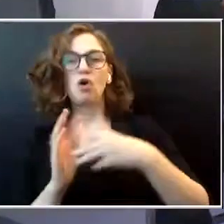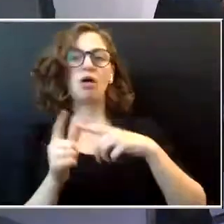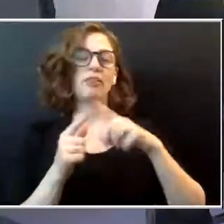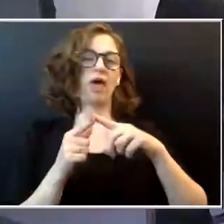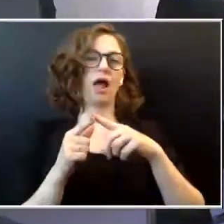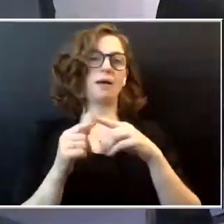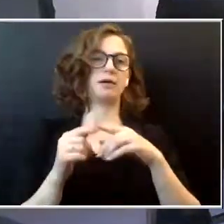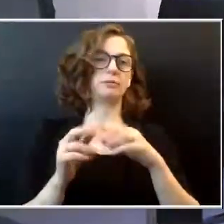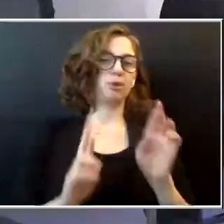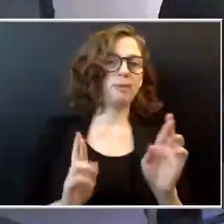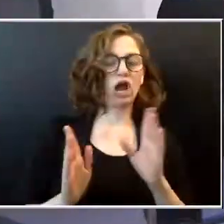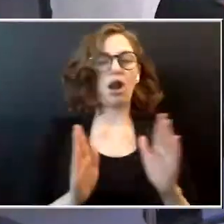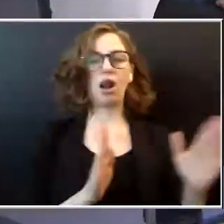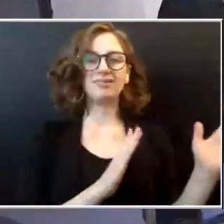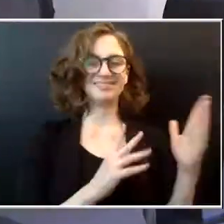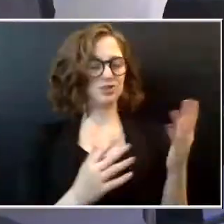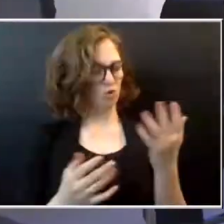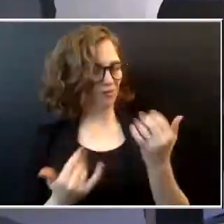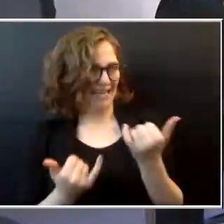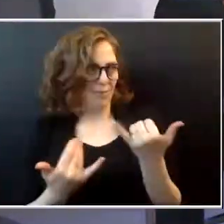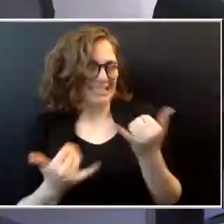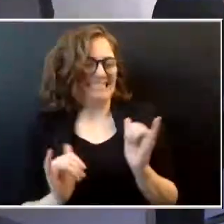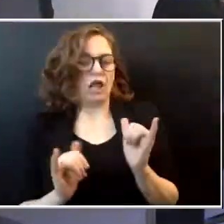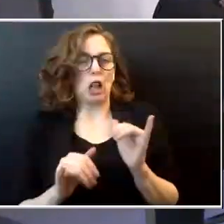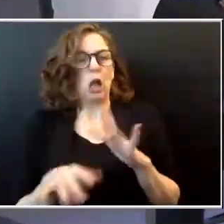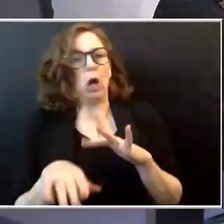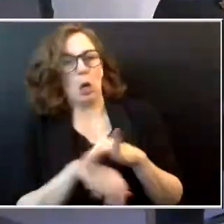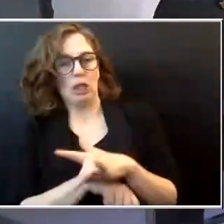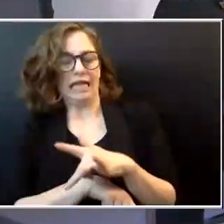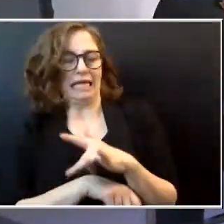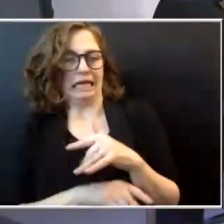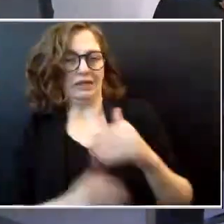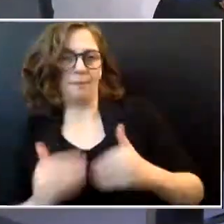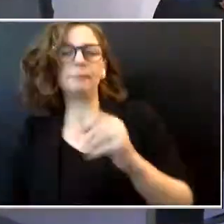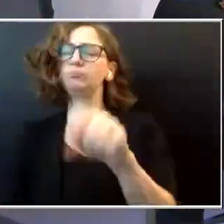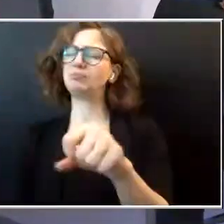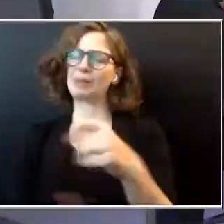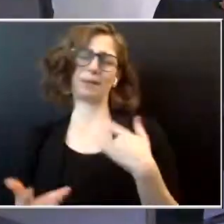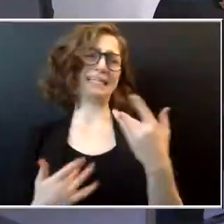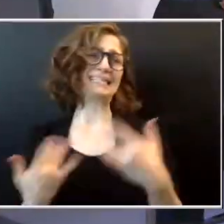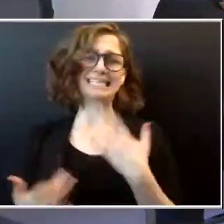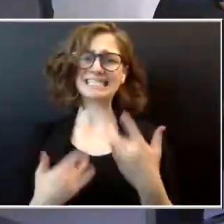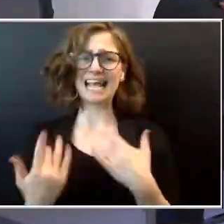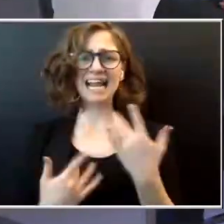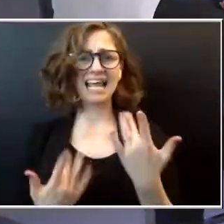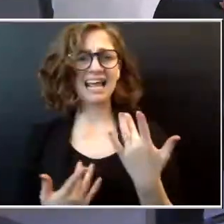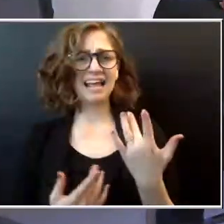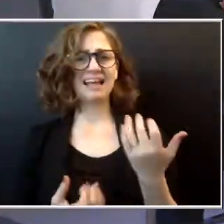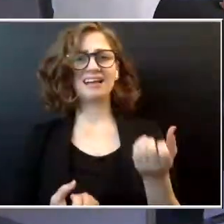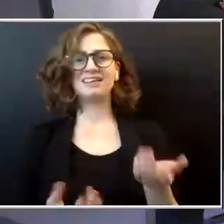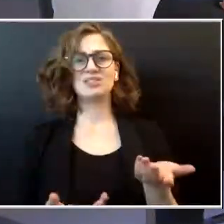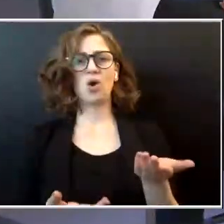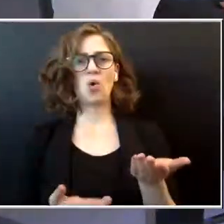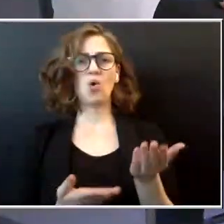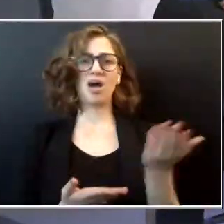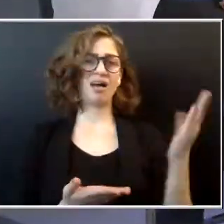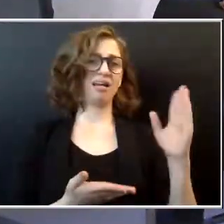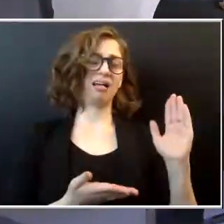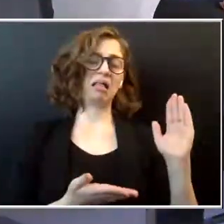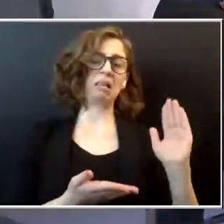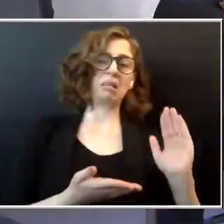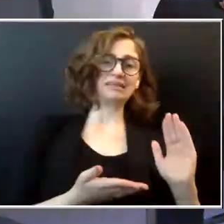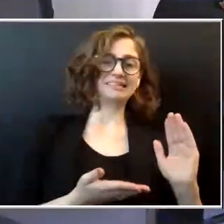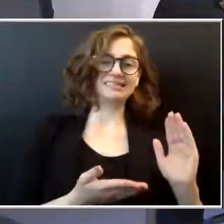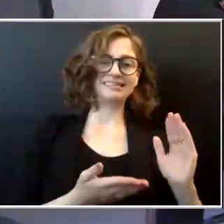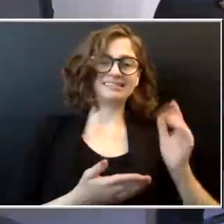it's hard to show. But I mean, it's exciting. It is exciting, and it's still less than tissue, a little bit more than the over 6 weeks proton. But again, that's early in